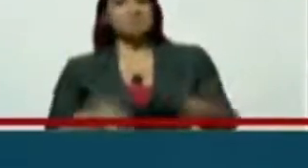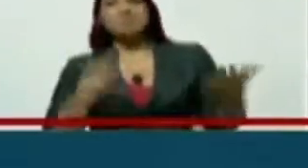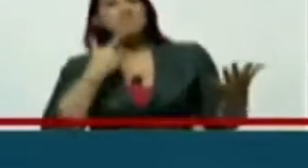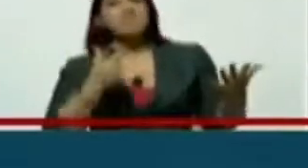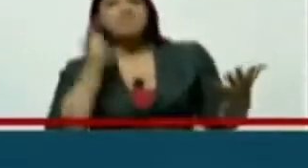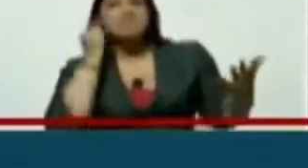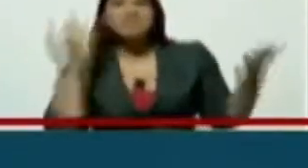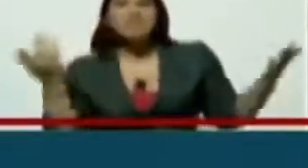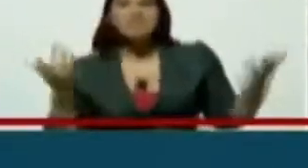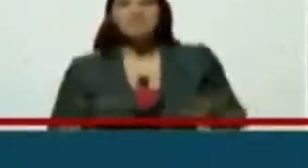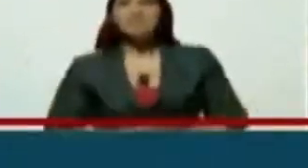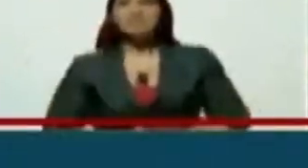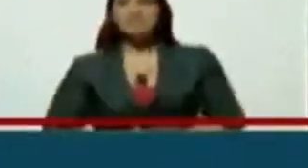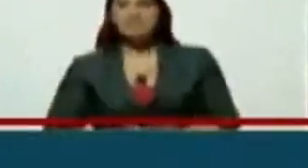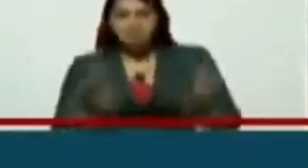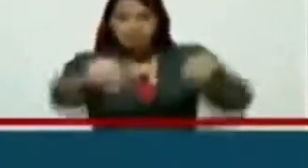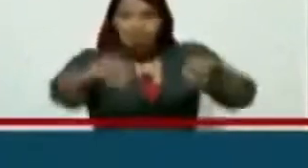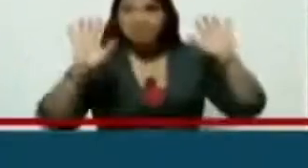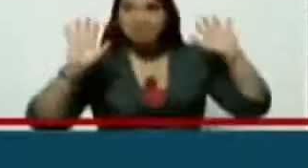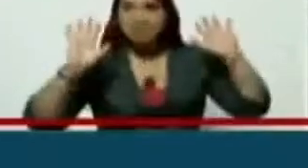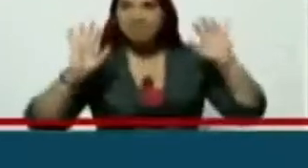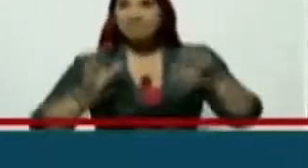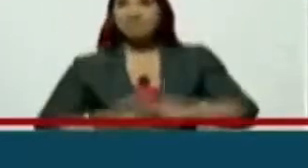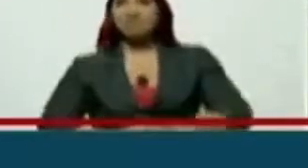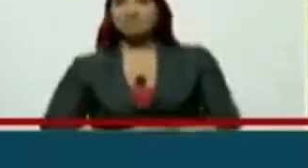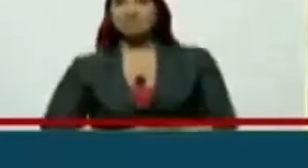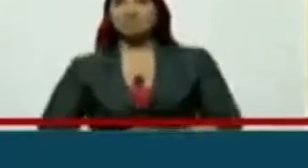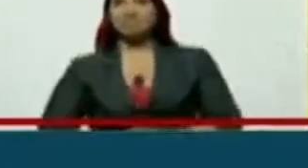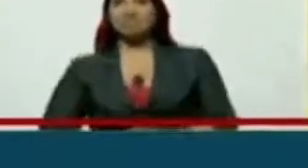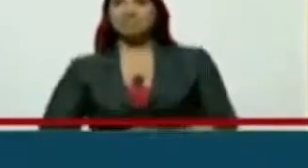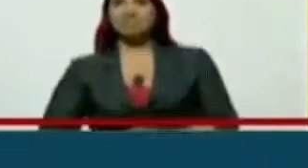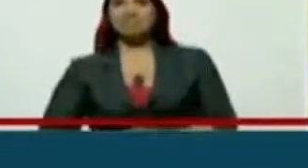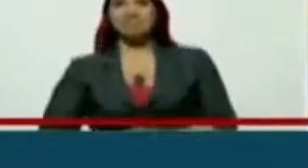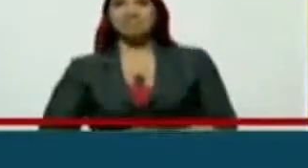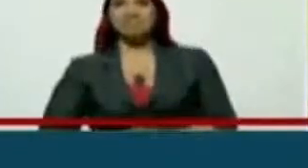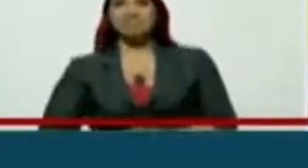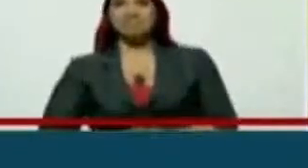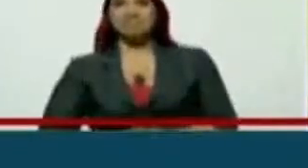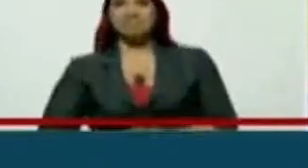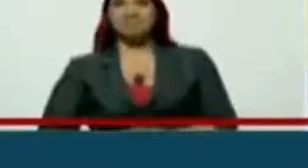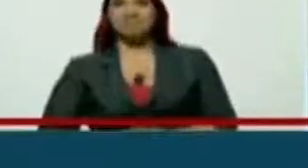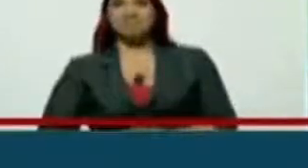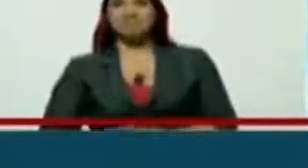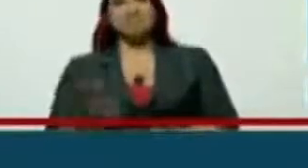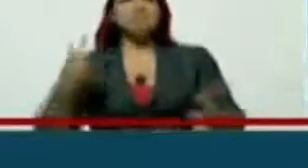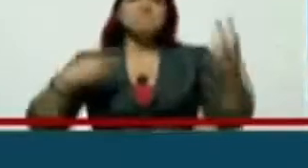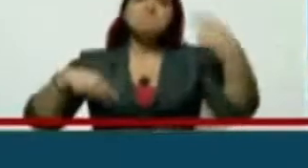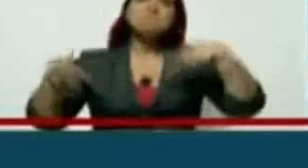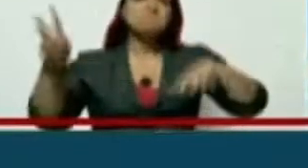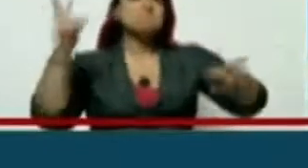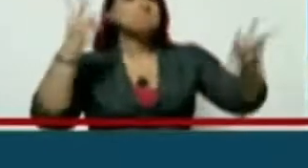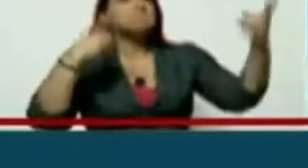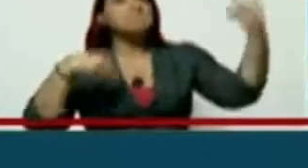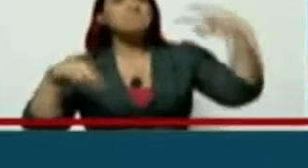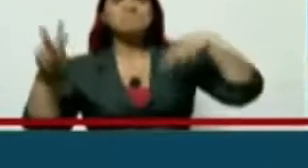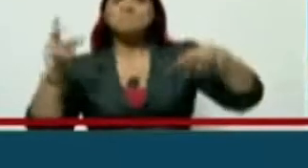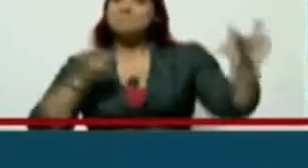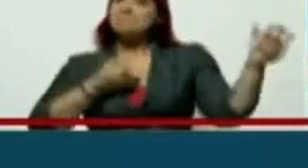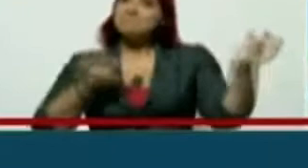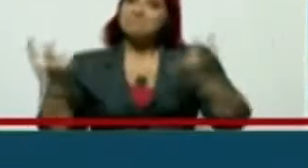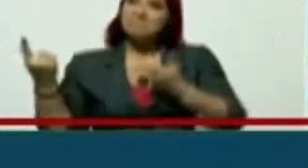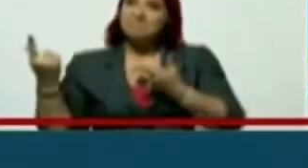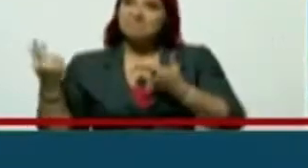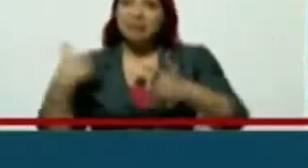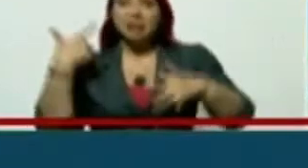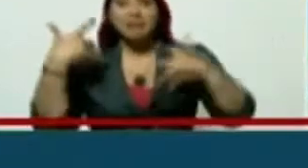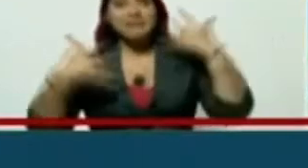the head of state reaffirmed that same unilateral course of measures imposed against Russia are being applied against the Bolivarian nation since 2017, aimed at